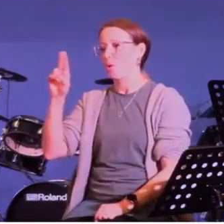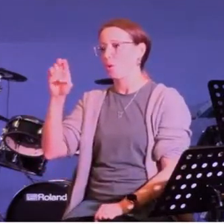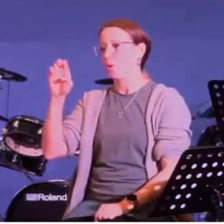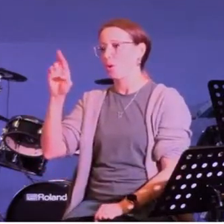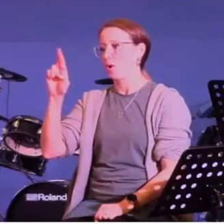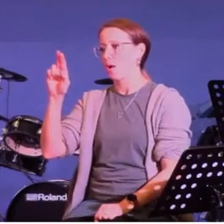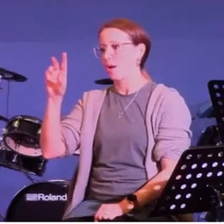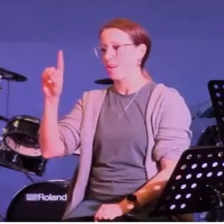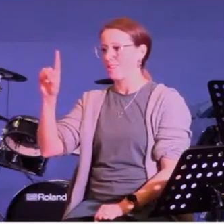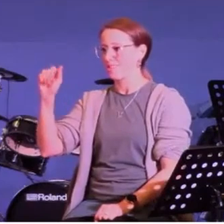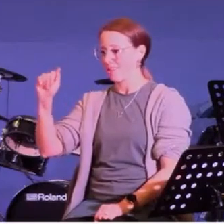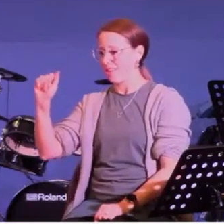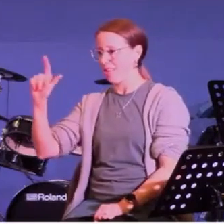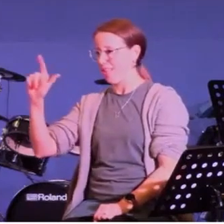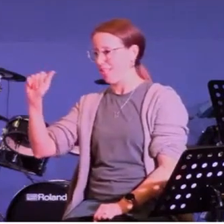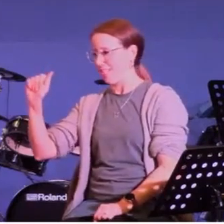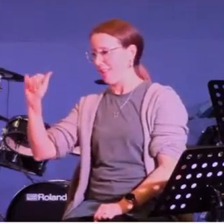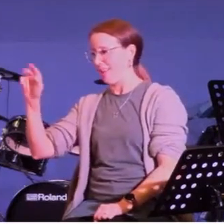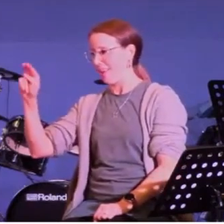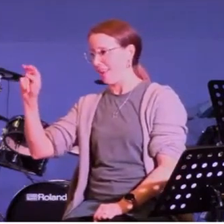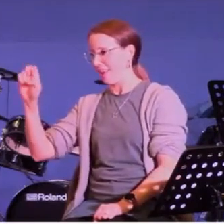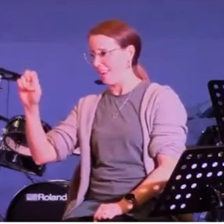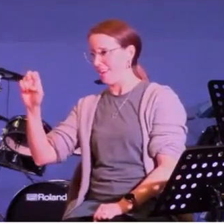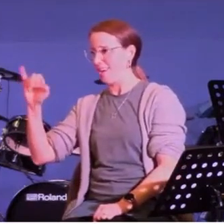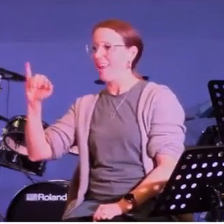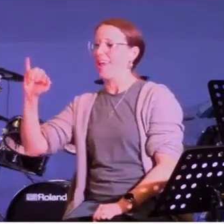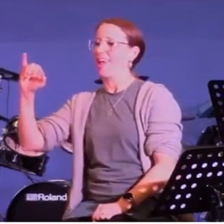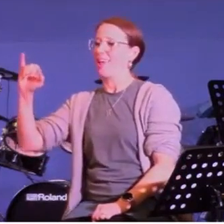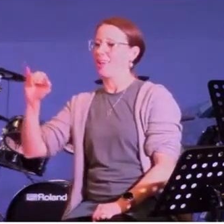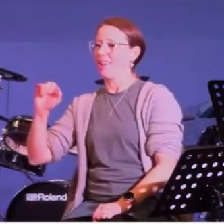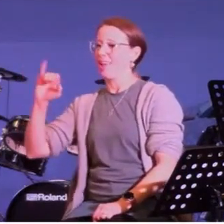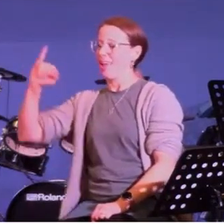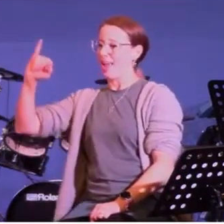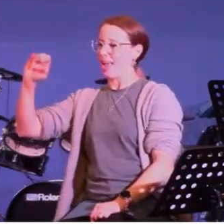My projected date is actually June of 2025 of this year.